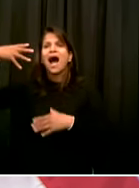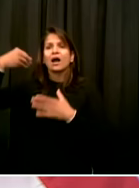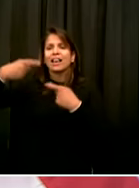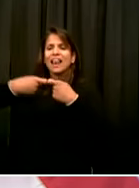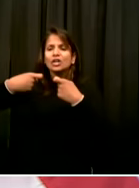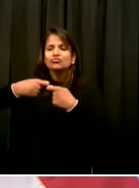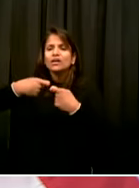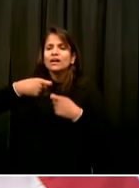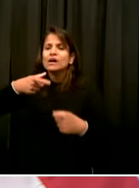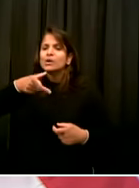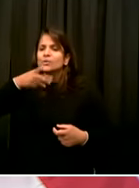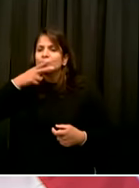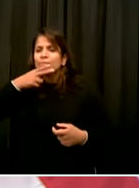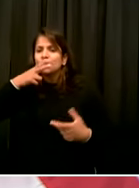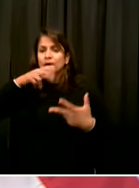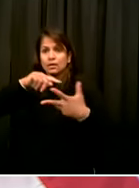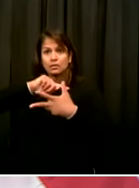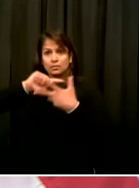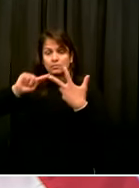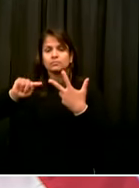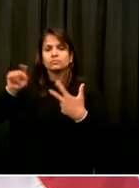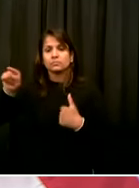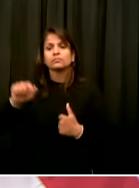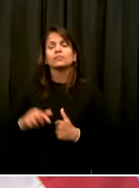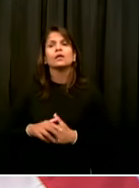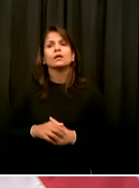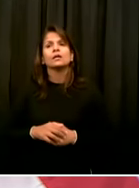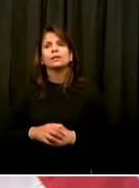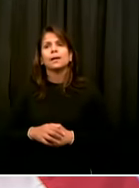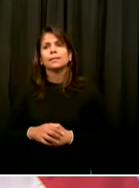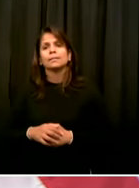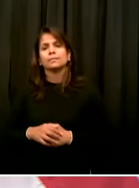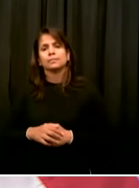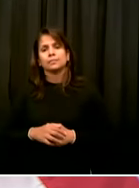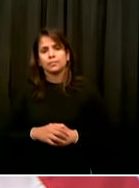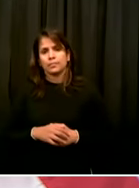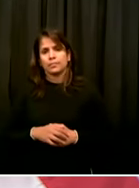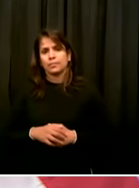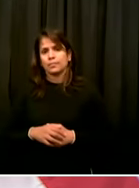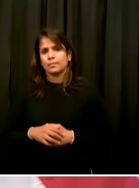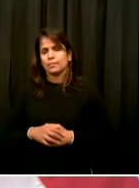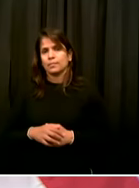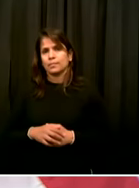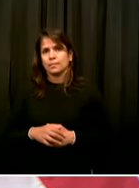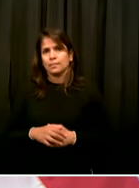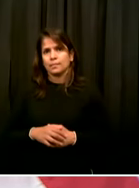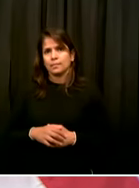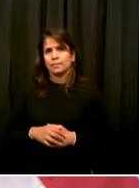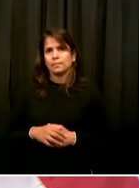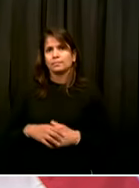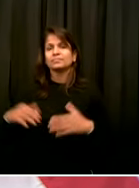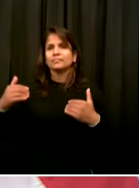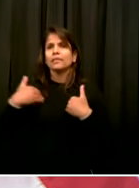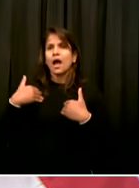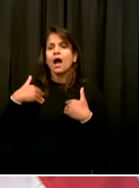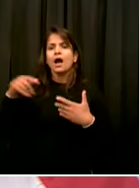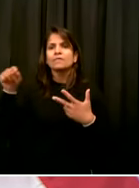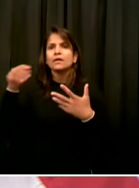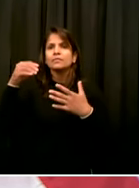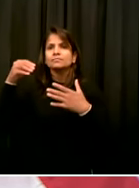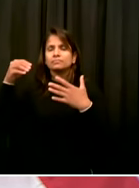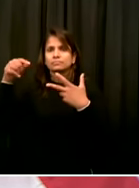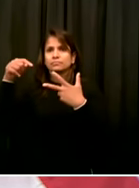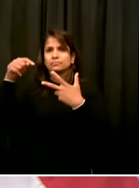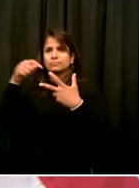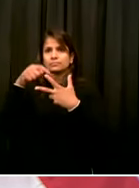health risks that that we have to consider very seriously. The first is, as you pointed out in your question, the risk